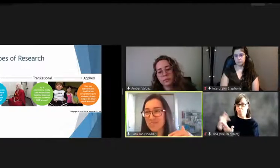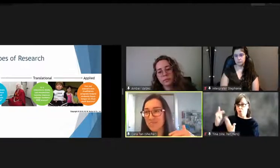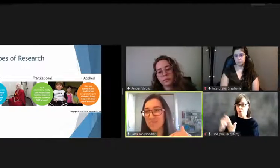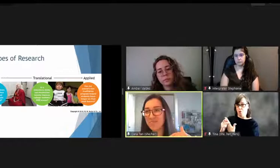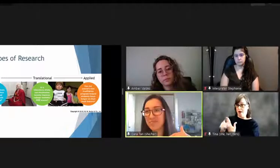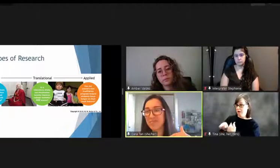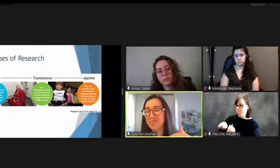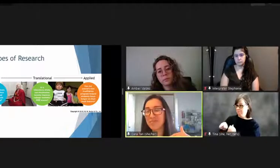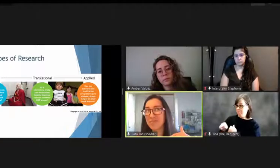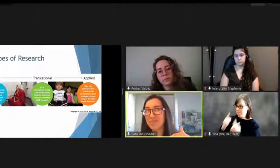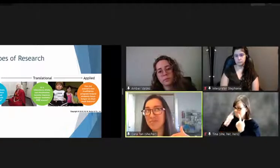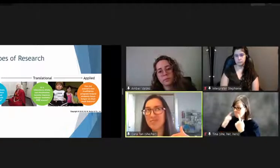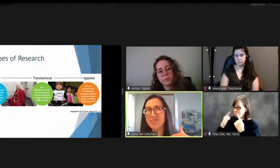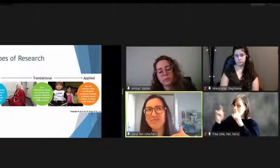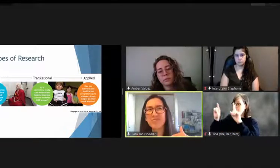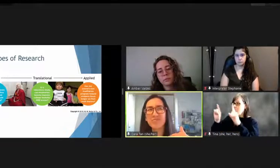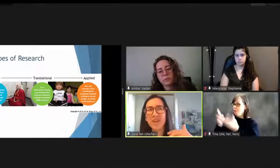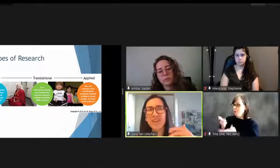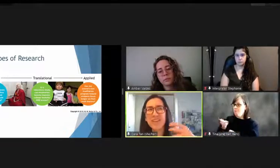I